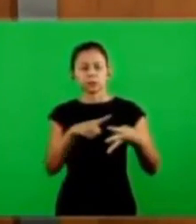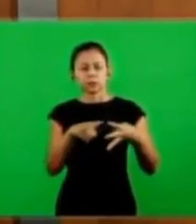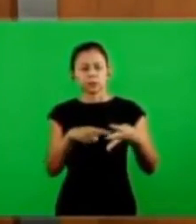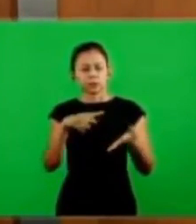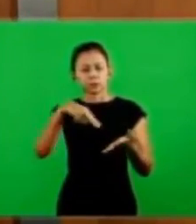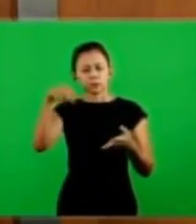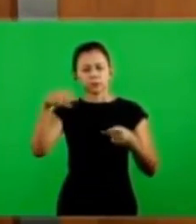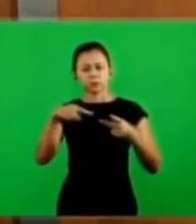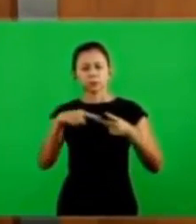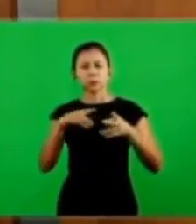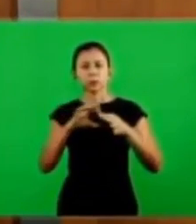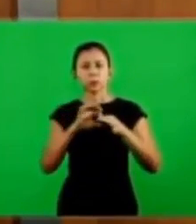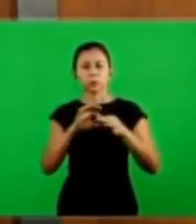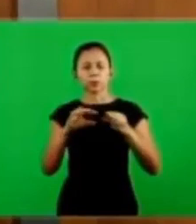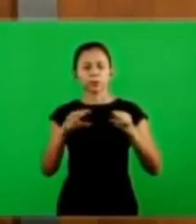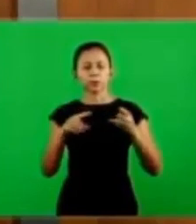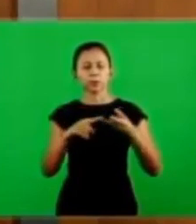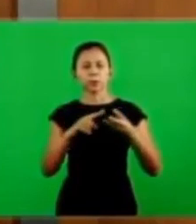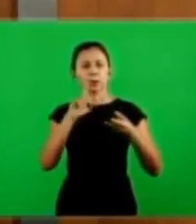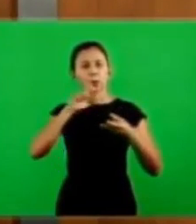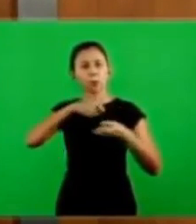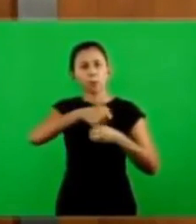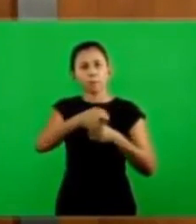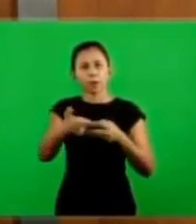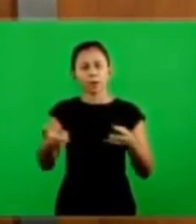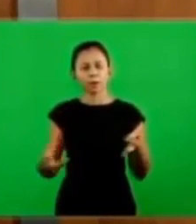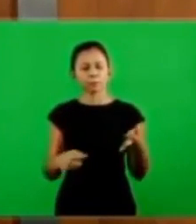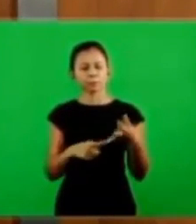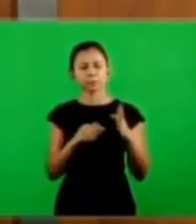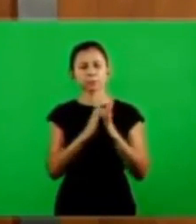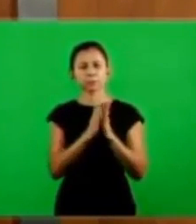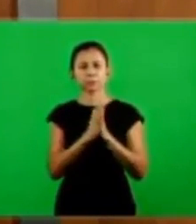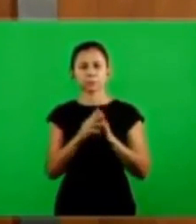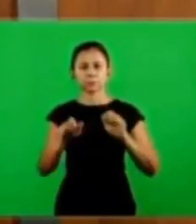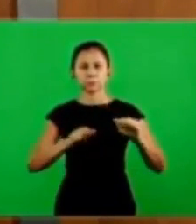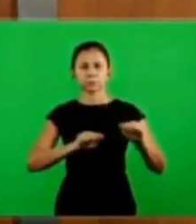Resurrection, communion, break of bread, and prayer.